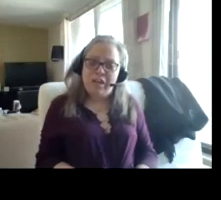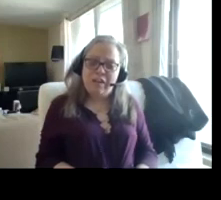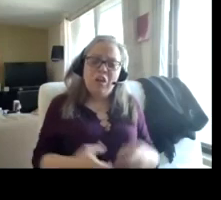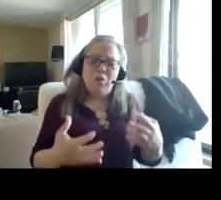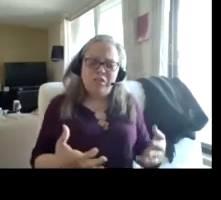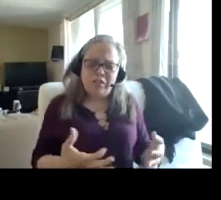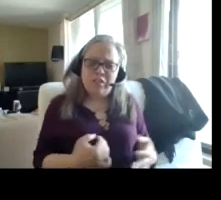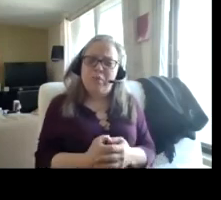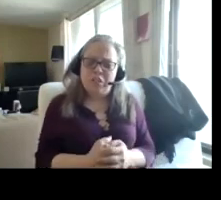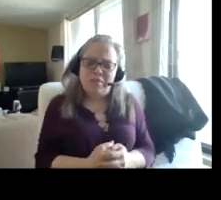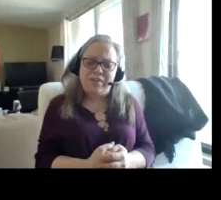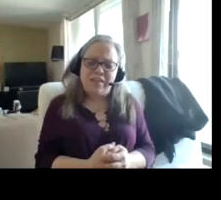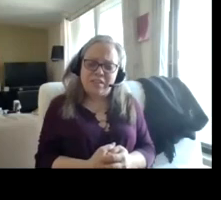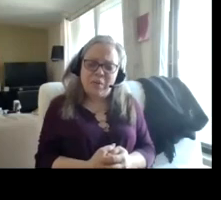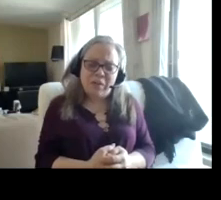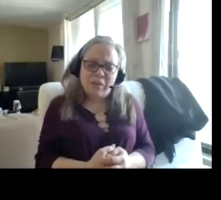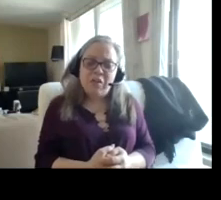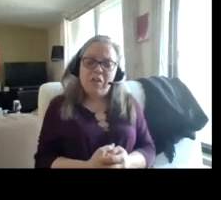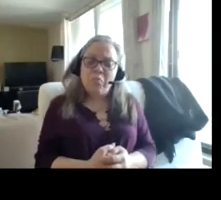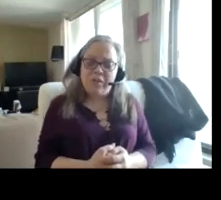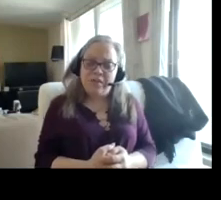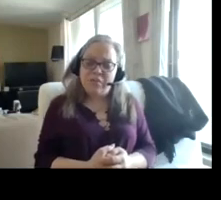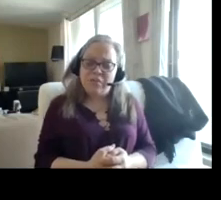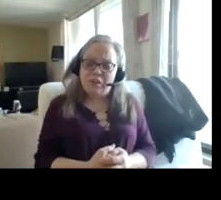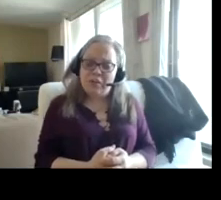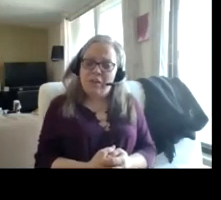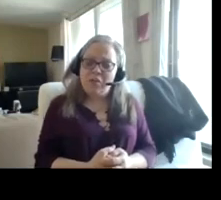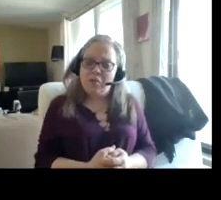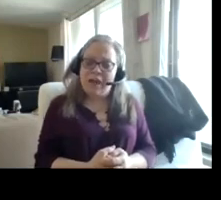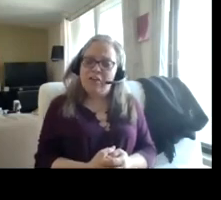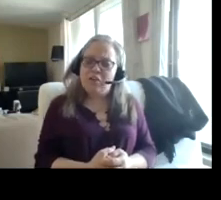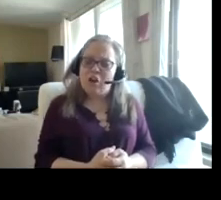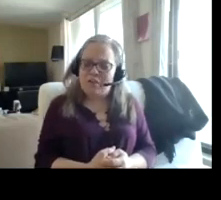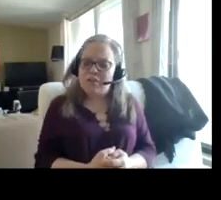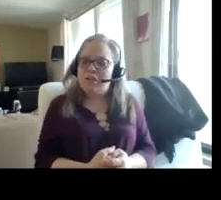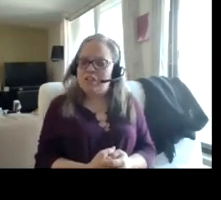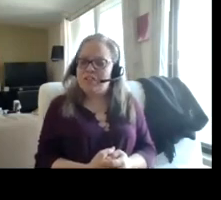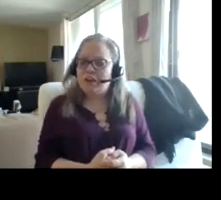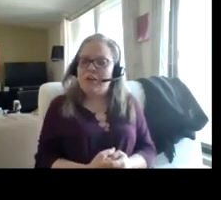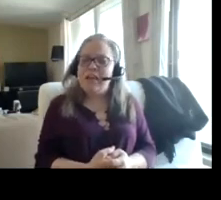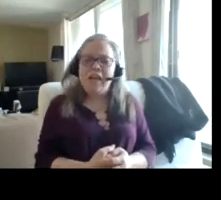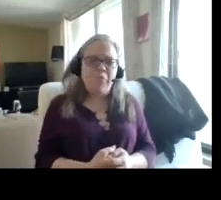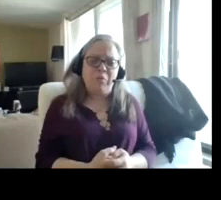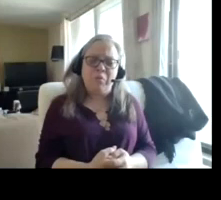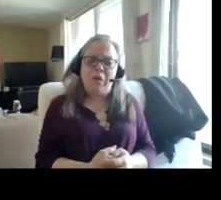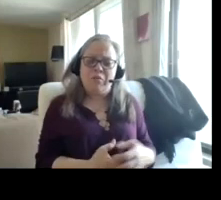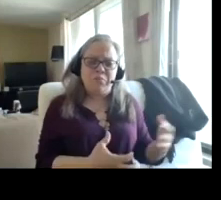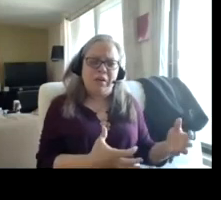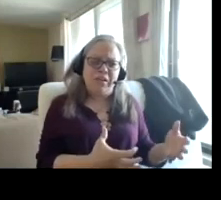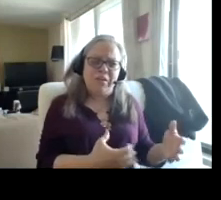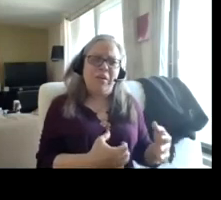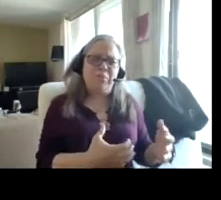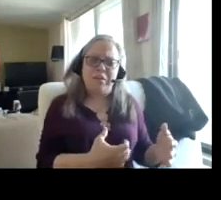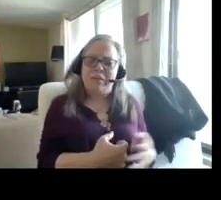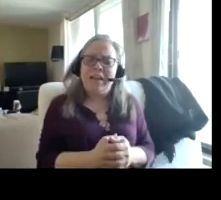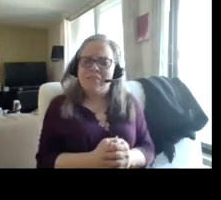other chat questions participants have asked as well. Please feel free to add your comments and questions there, and we are responding to